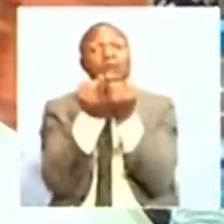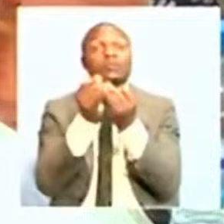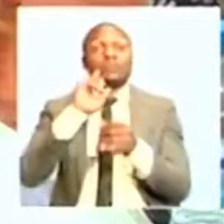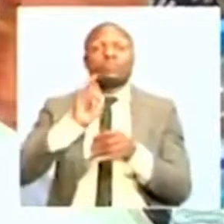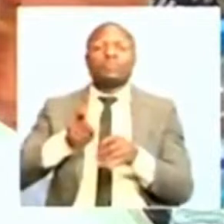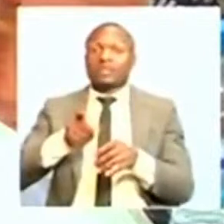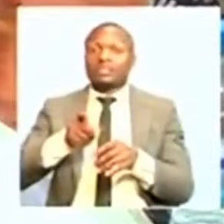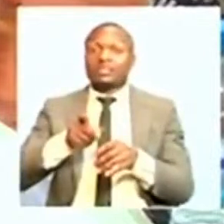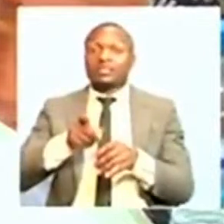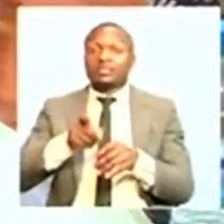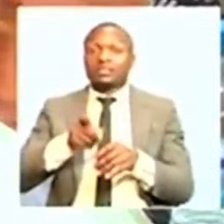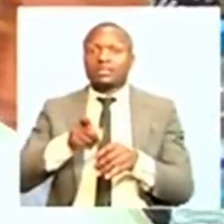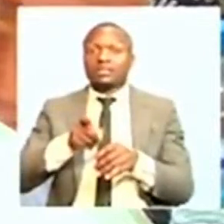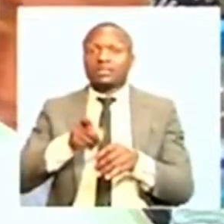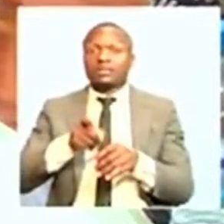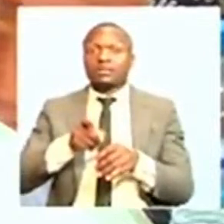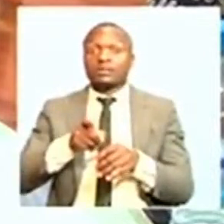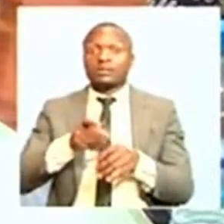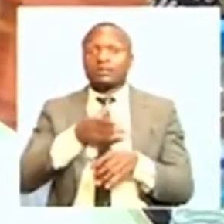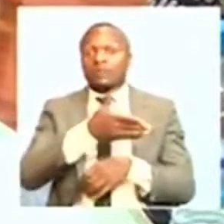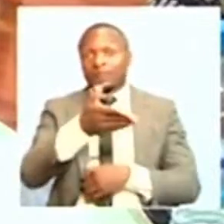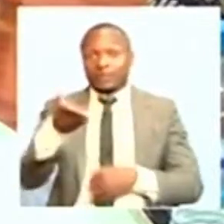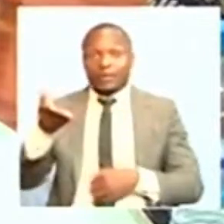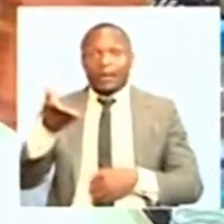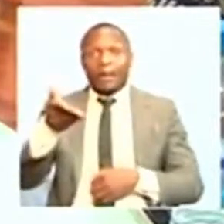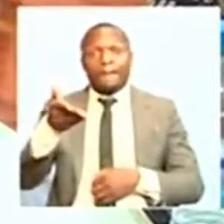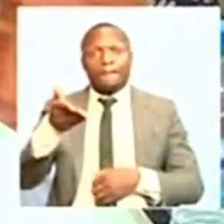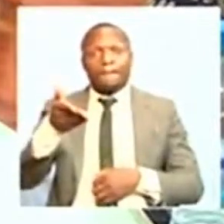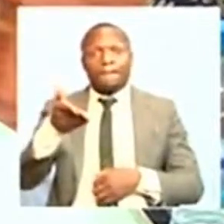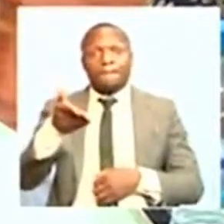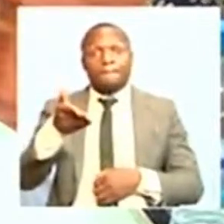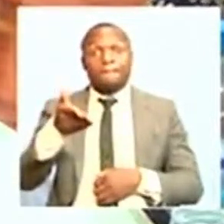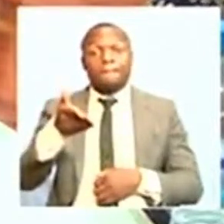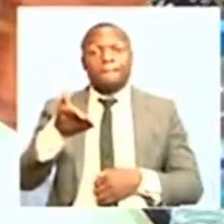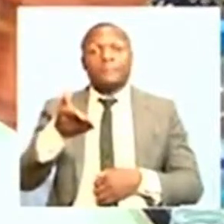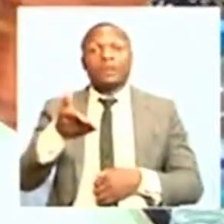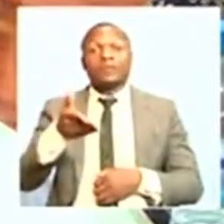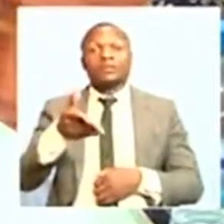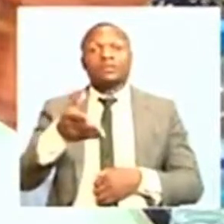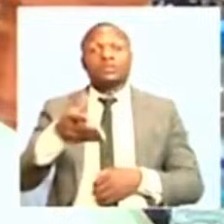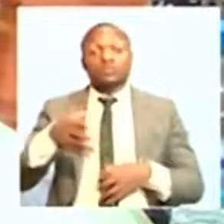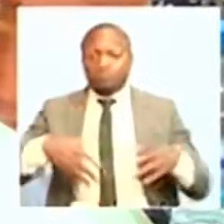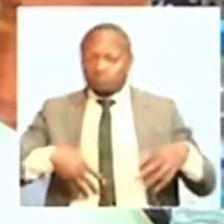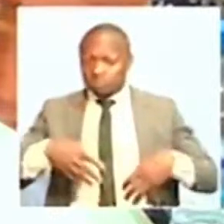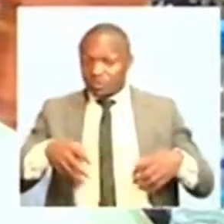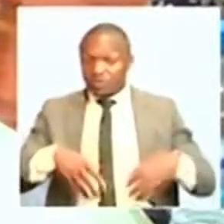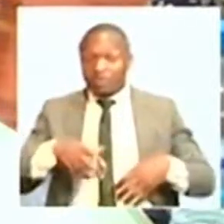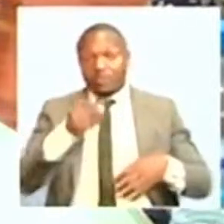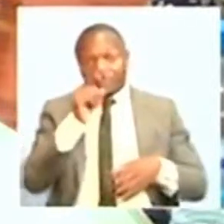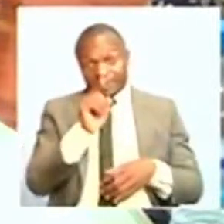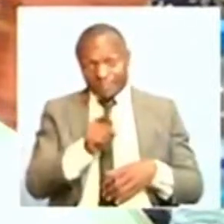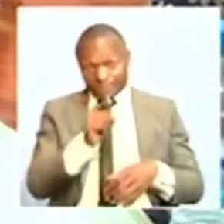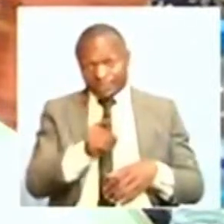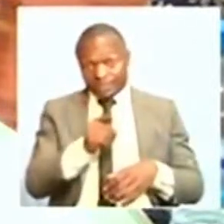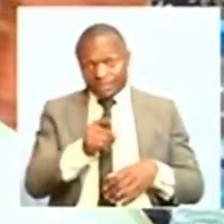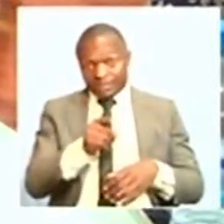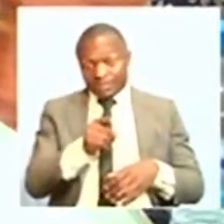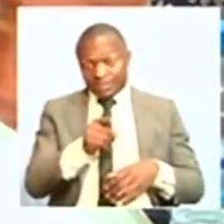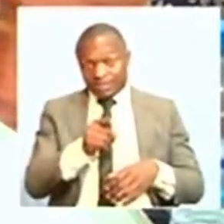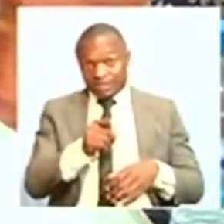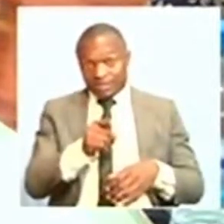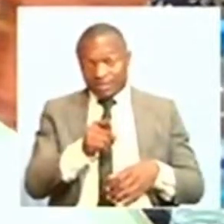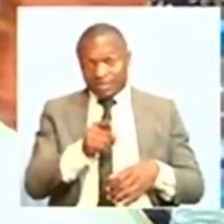sued on the actions or omissions of that members of staff? So that if I'm a member of staff and I